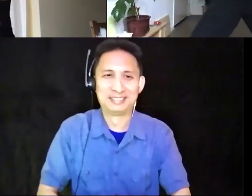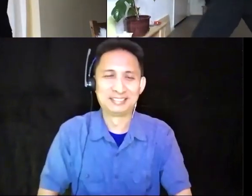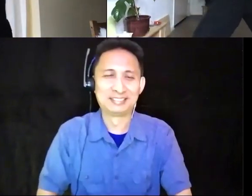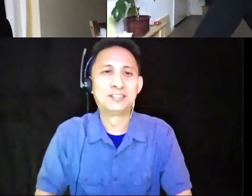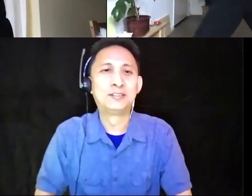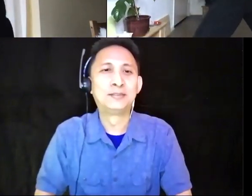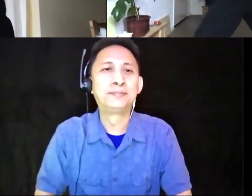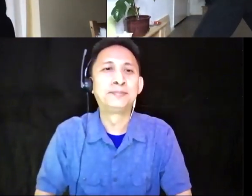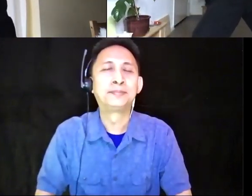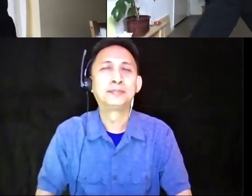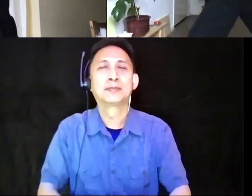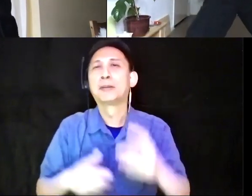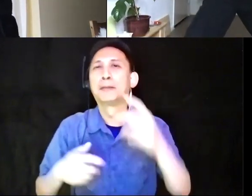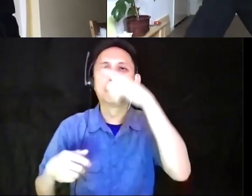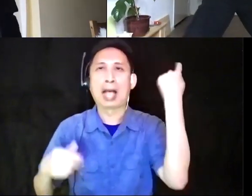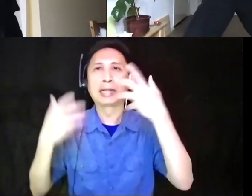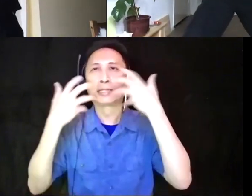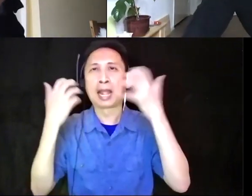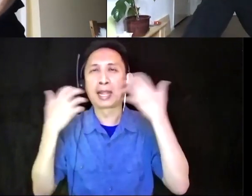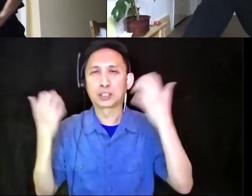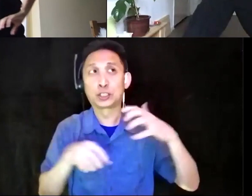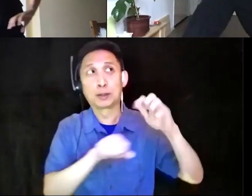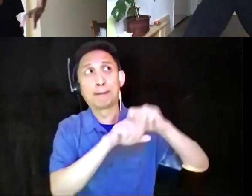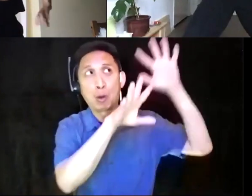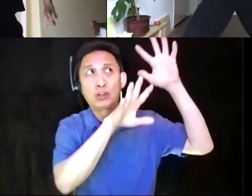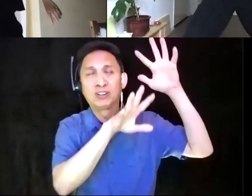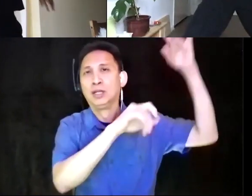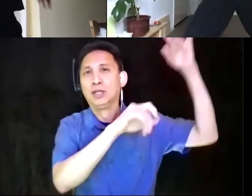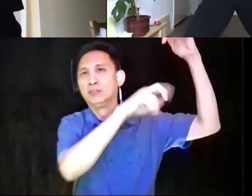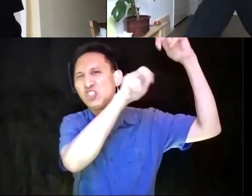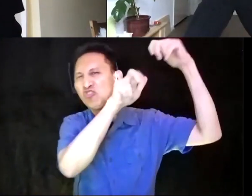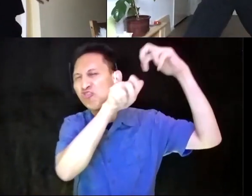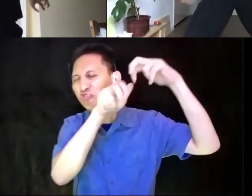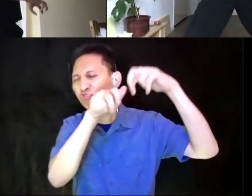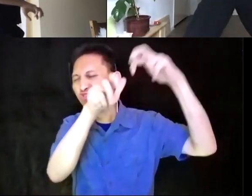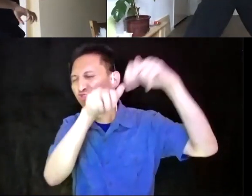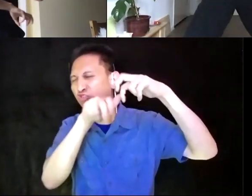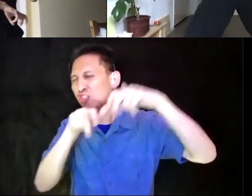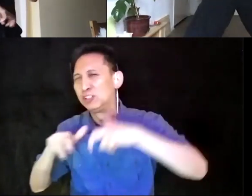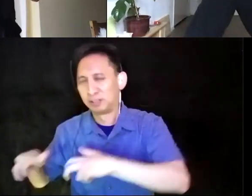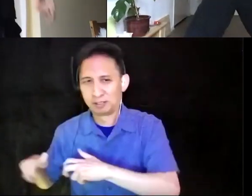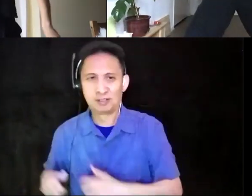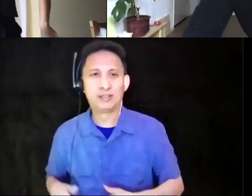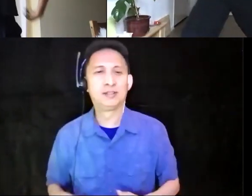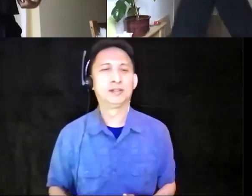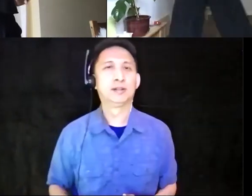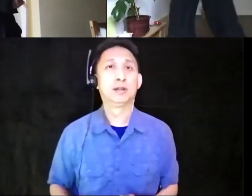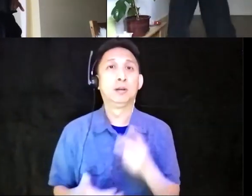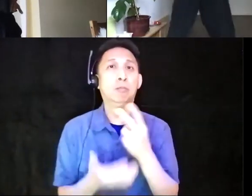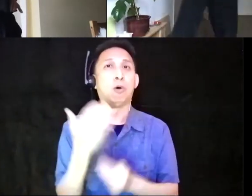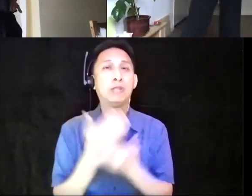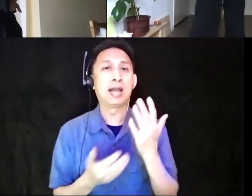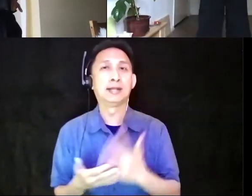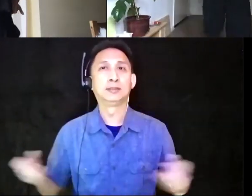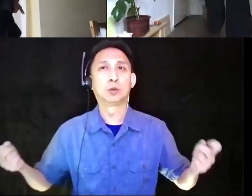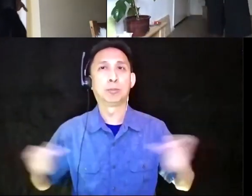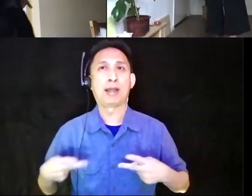Black tiger descending down the mountain. Now both hands return to the